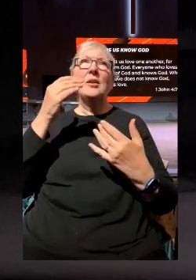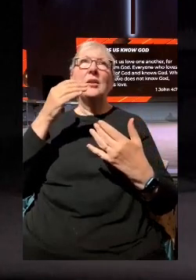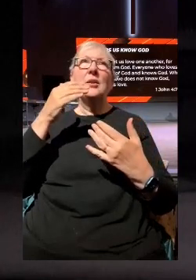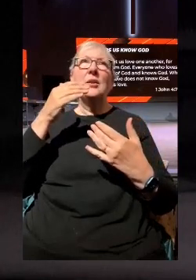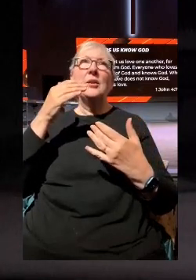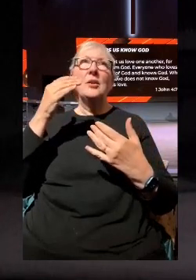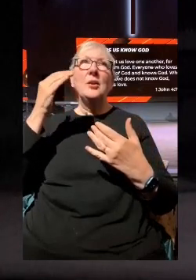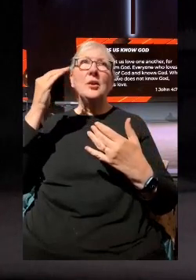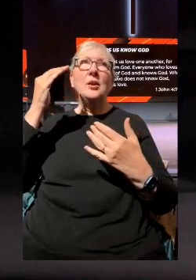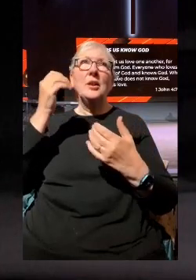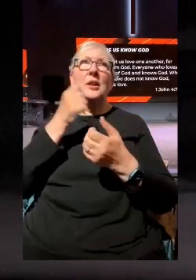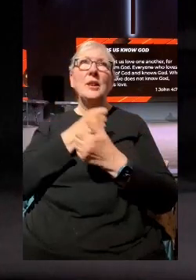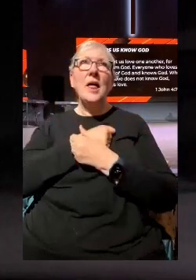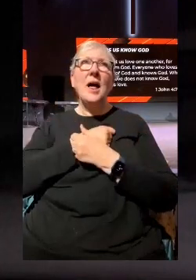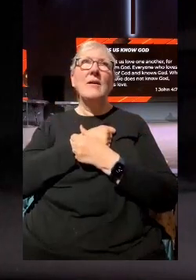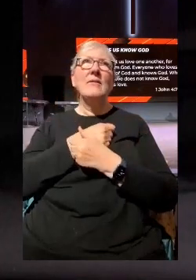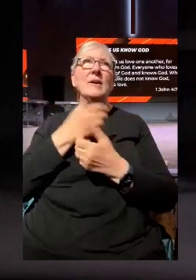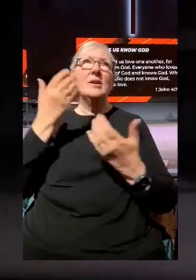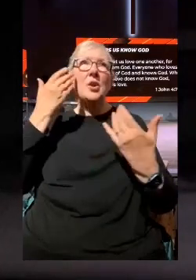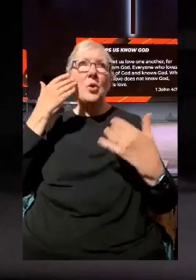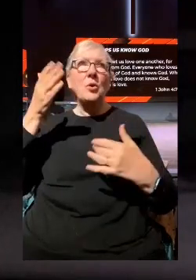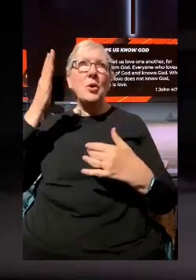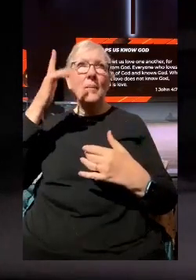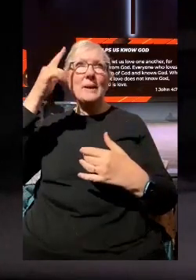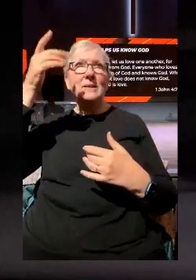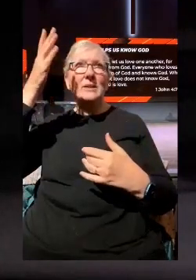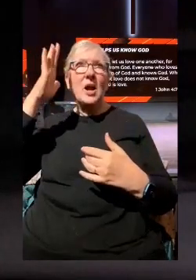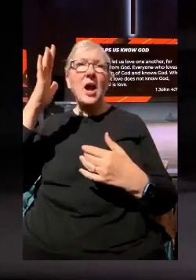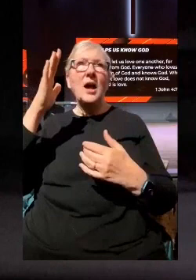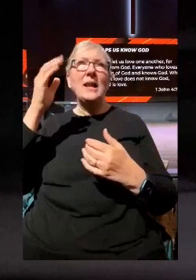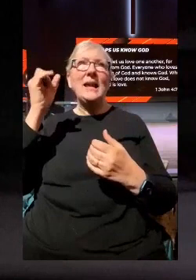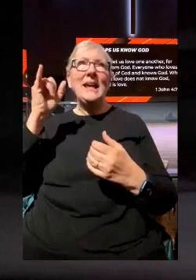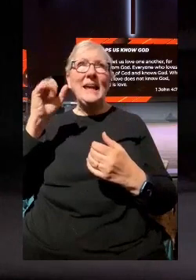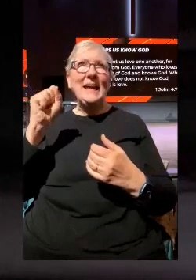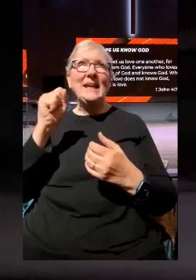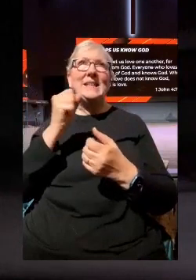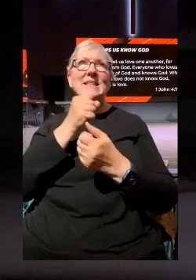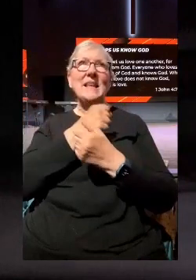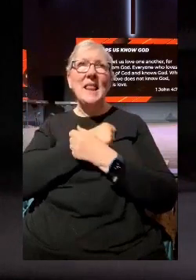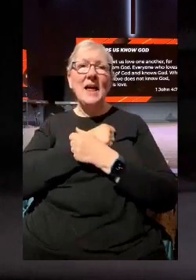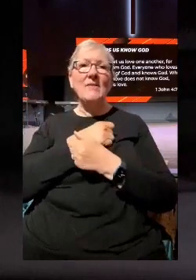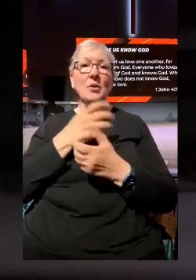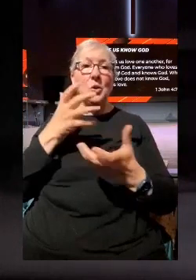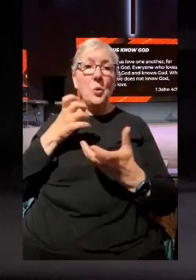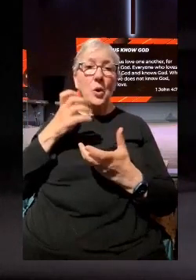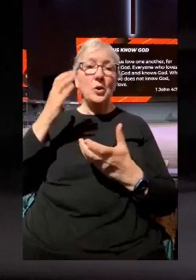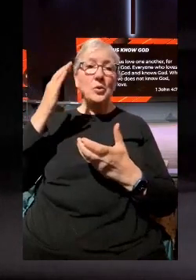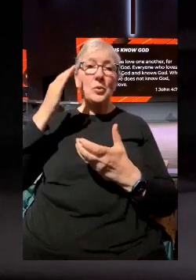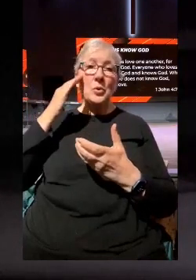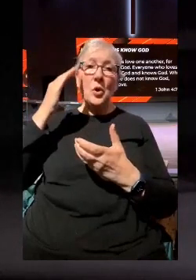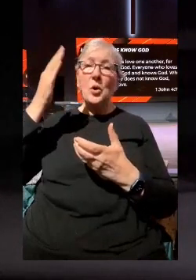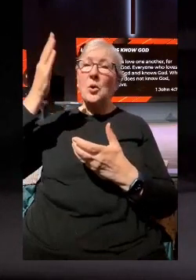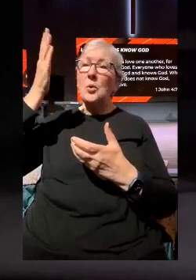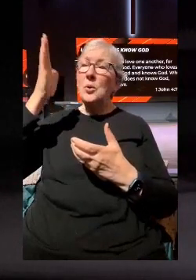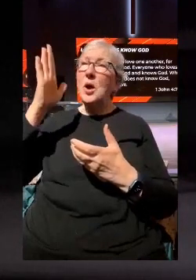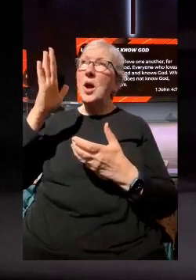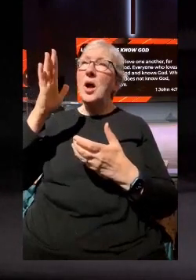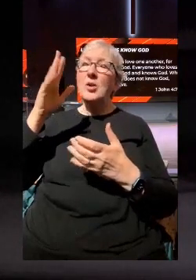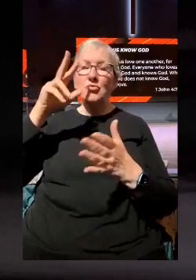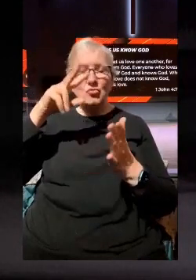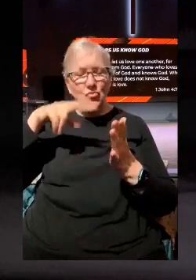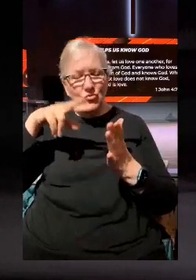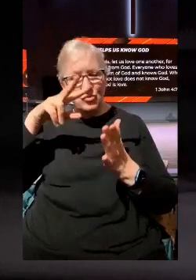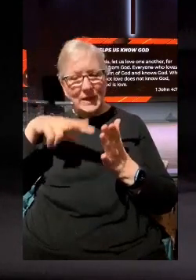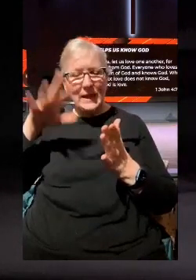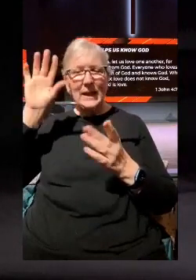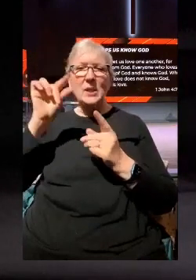love. If you want to know God, immerse yourself in his word. Read his word and immerse yourself